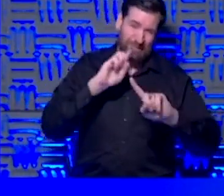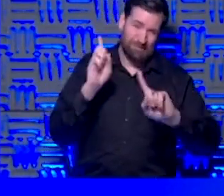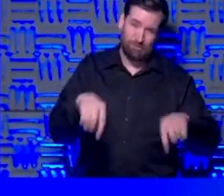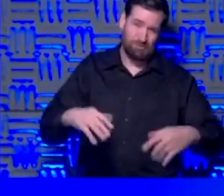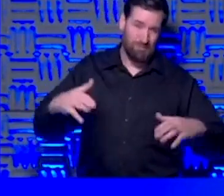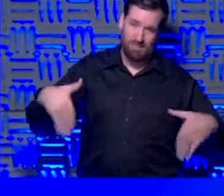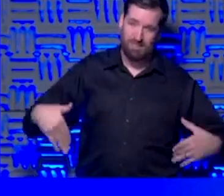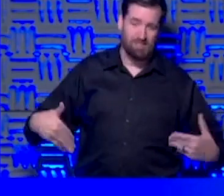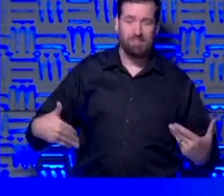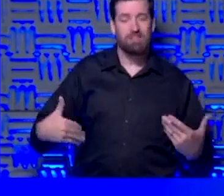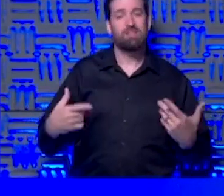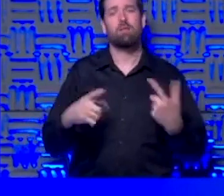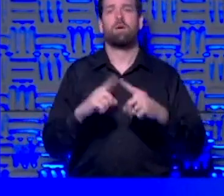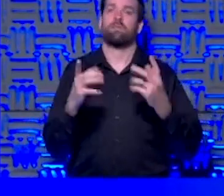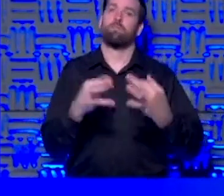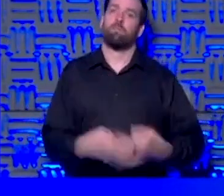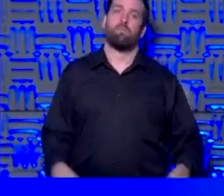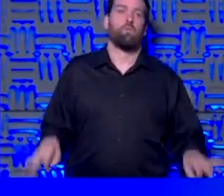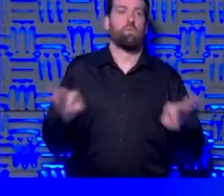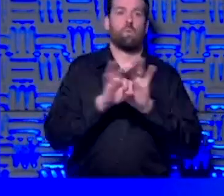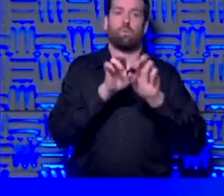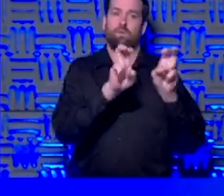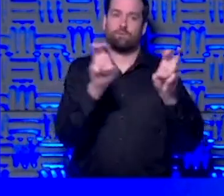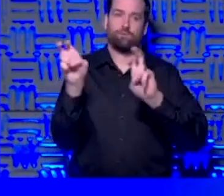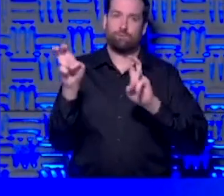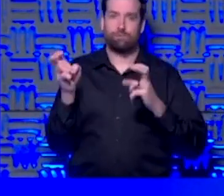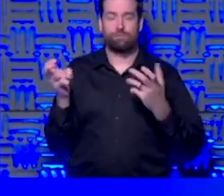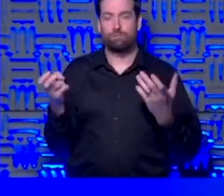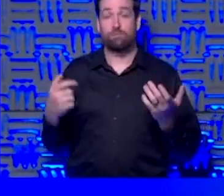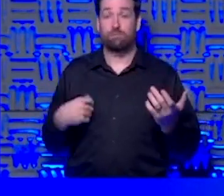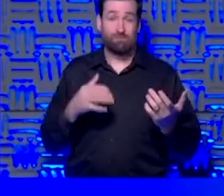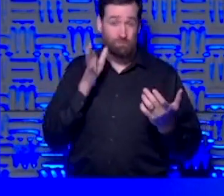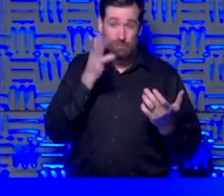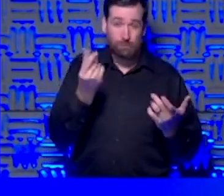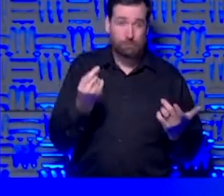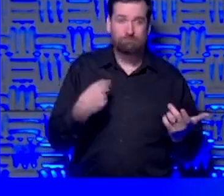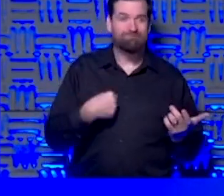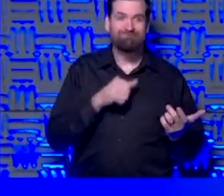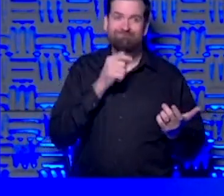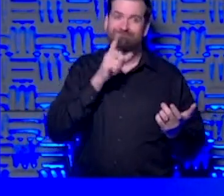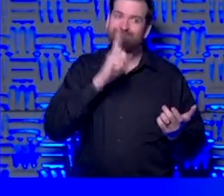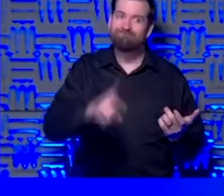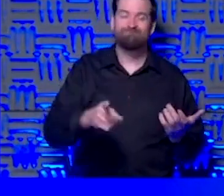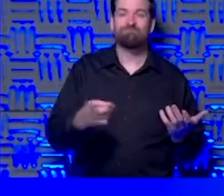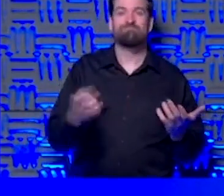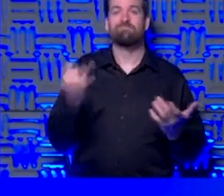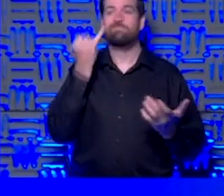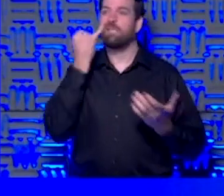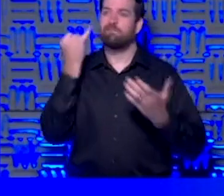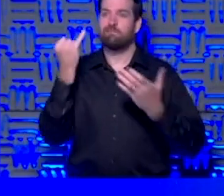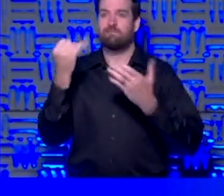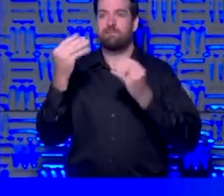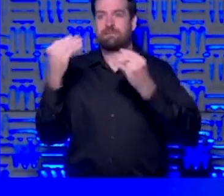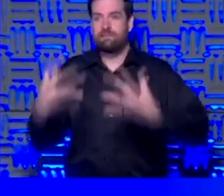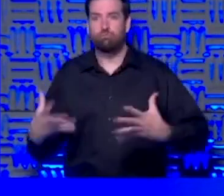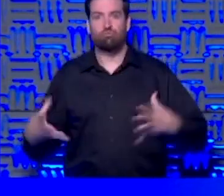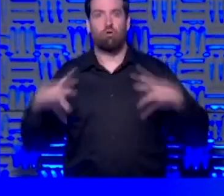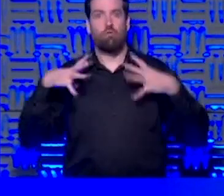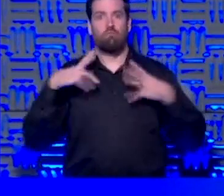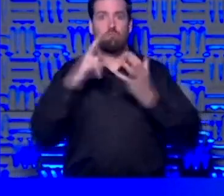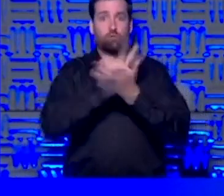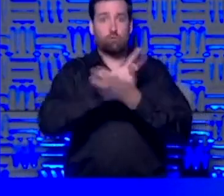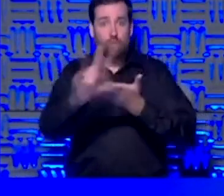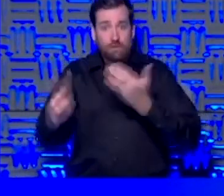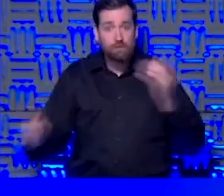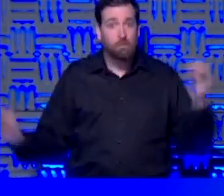very important issue. And I don't know what we are going to do, because then if you have teachers out for 2 weeks or more, that can